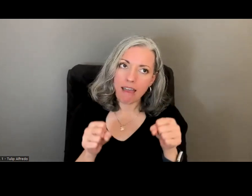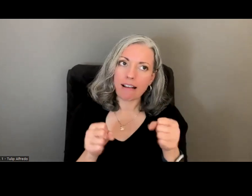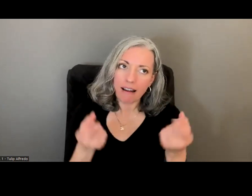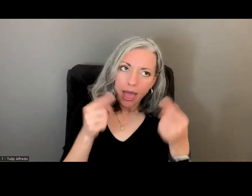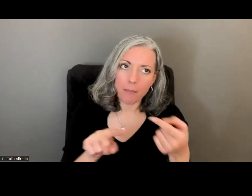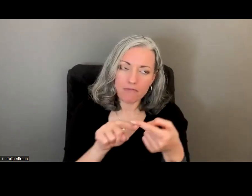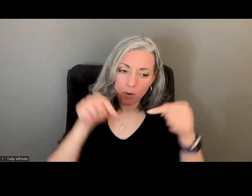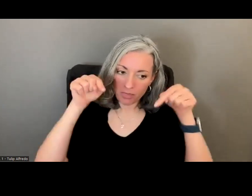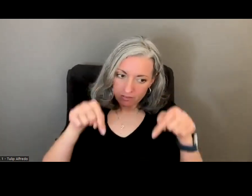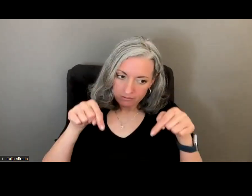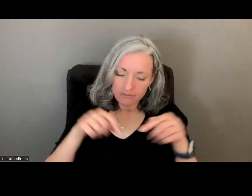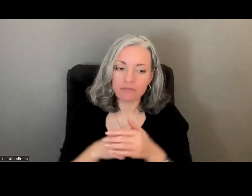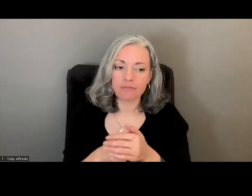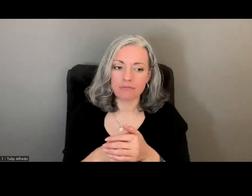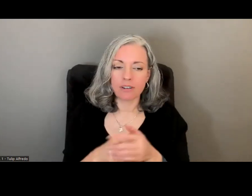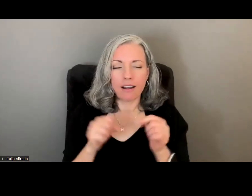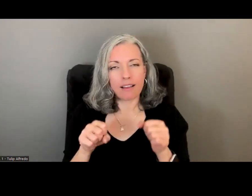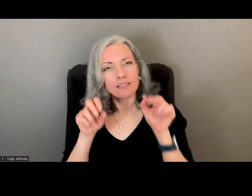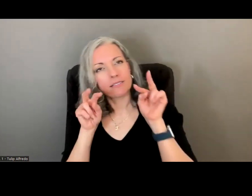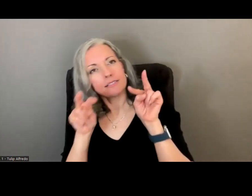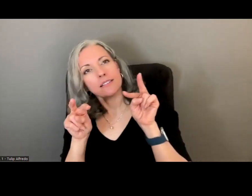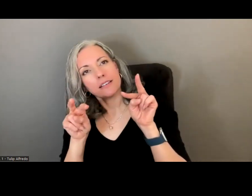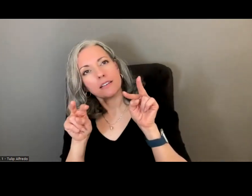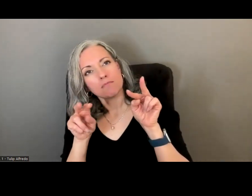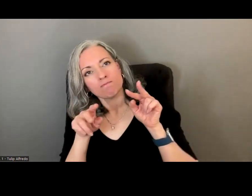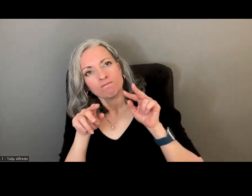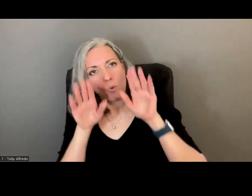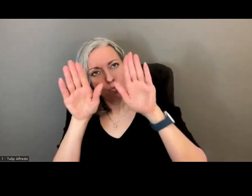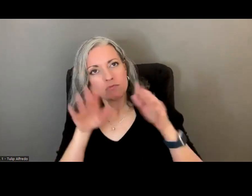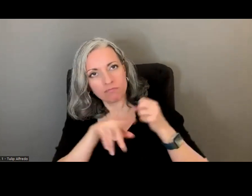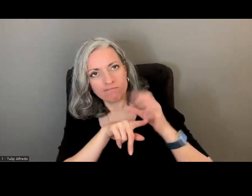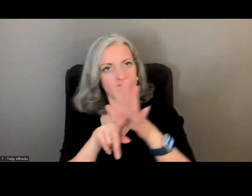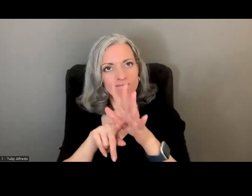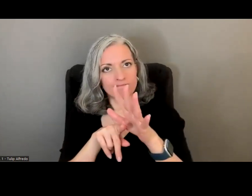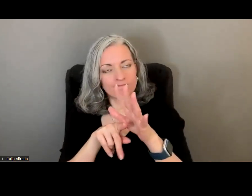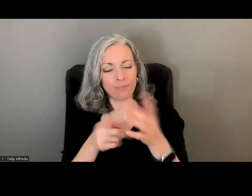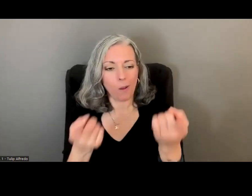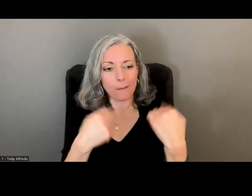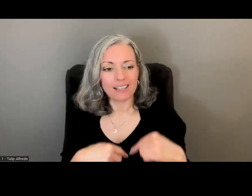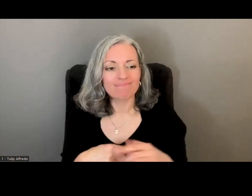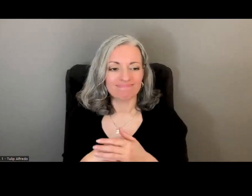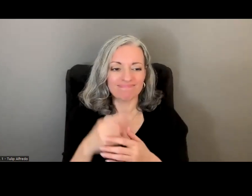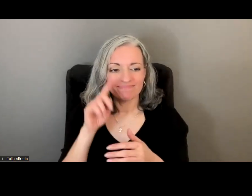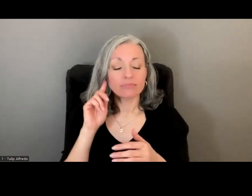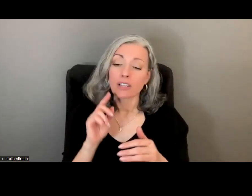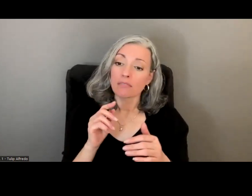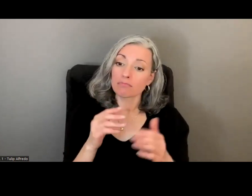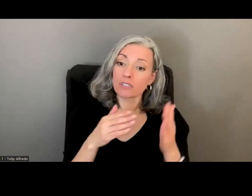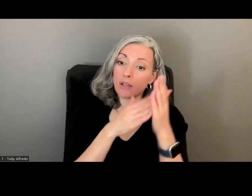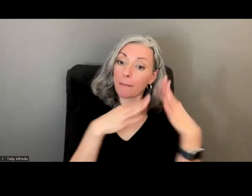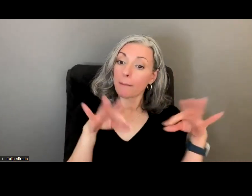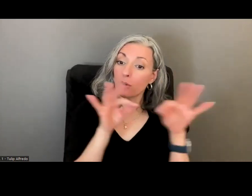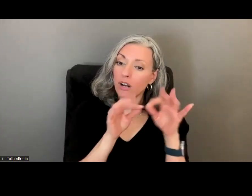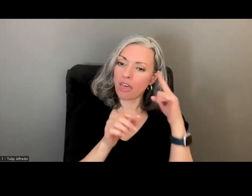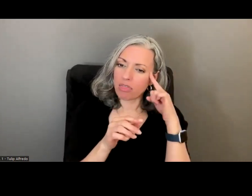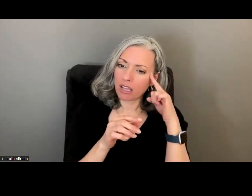it, and I can just see great impact coming our way. And most importantly, I just think it keeps